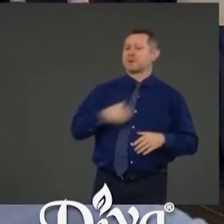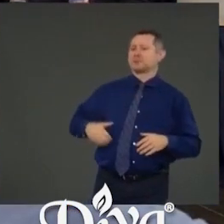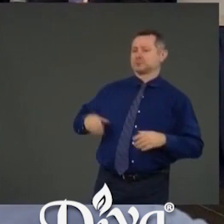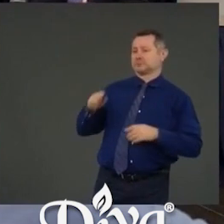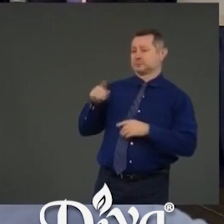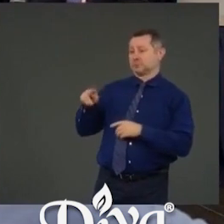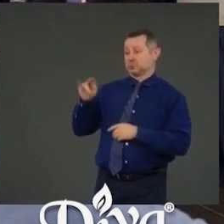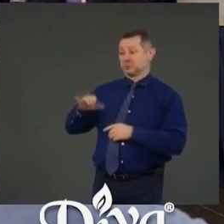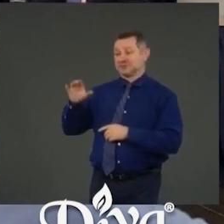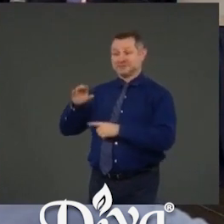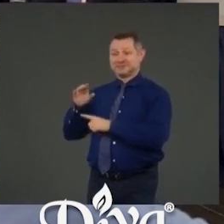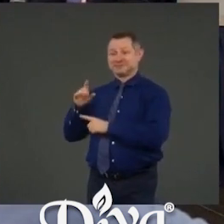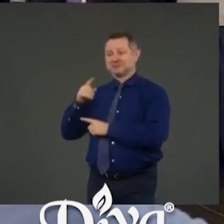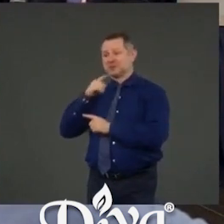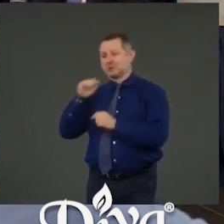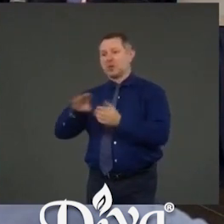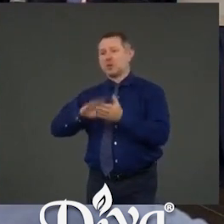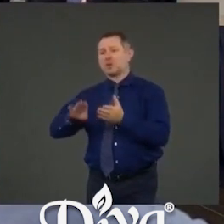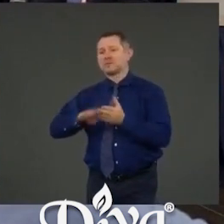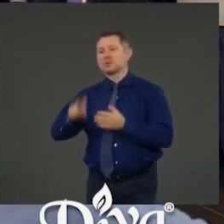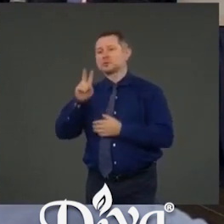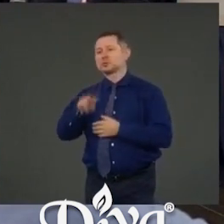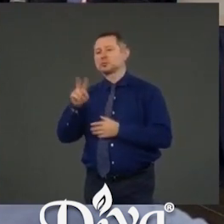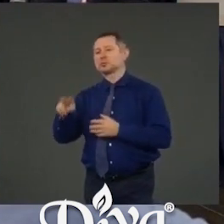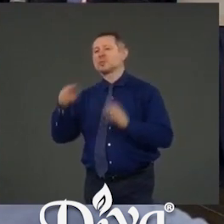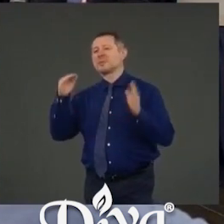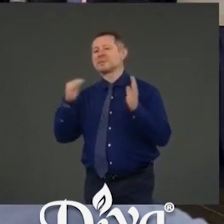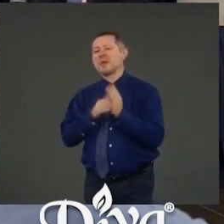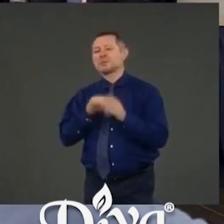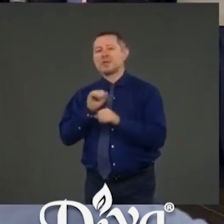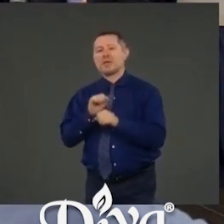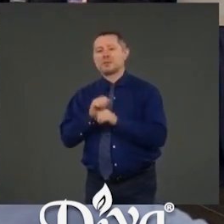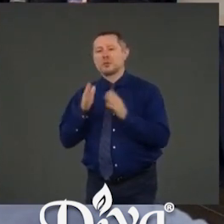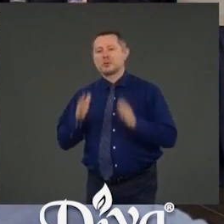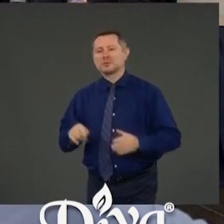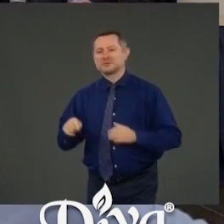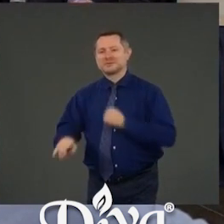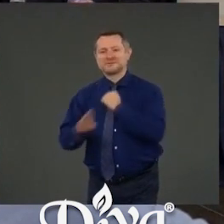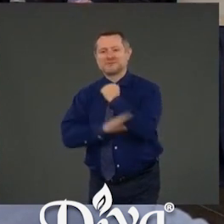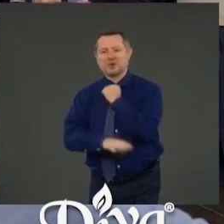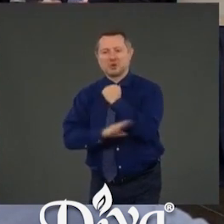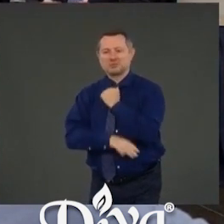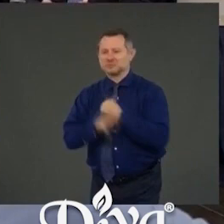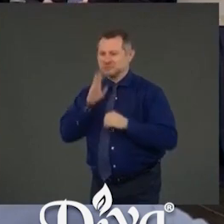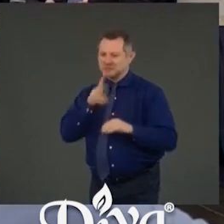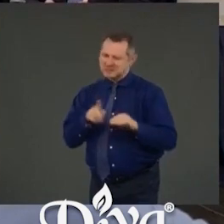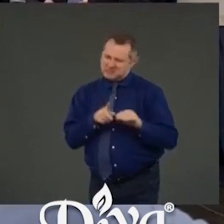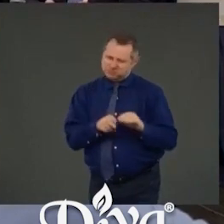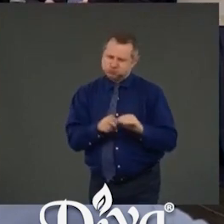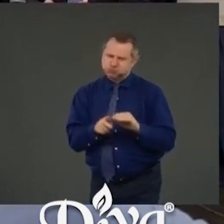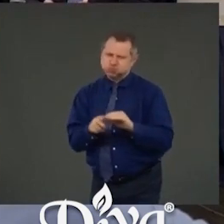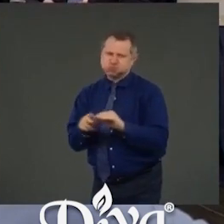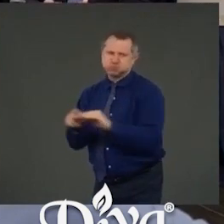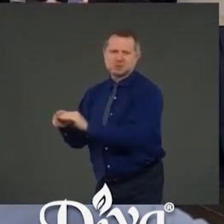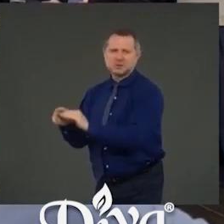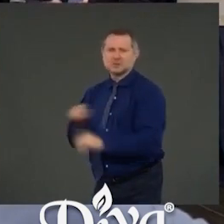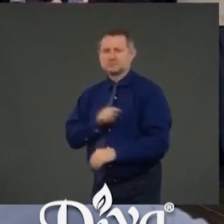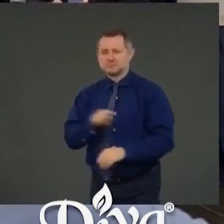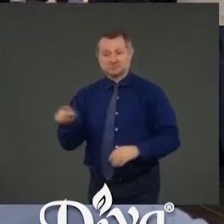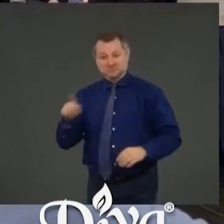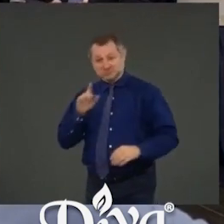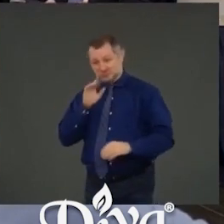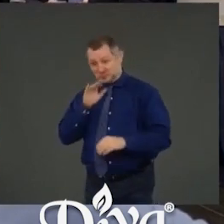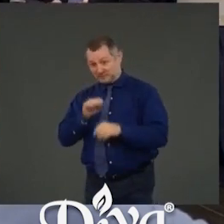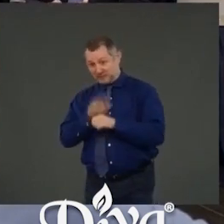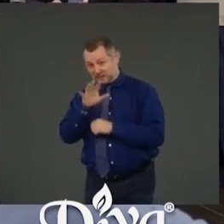off about 22,000 municipal employees this fall as a result of the shortfall. Does that change your thinking at all about